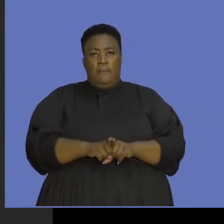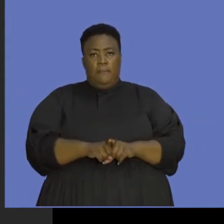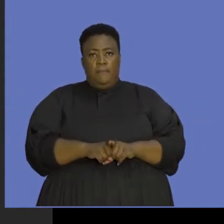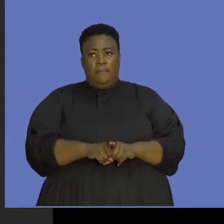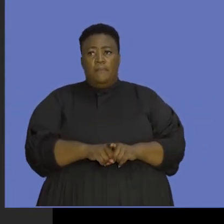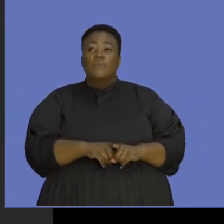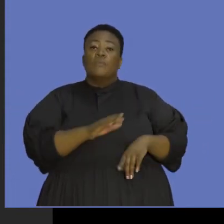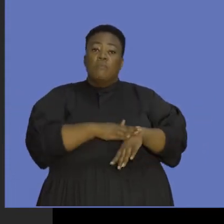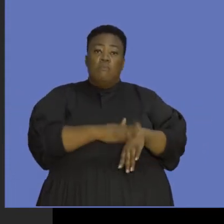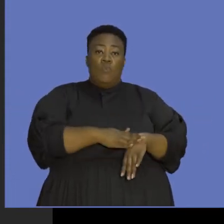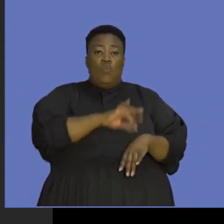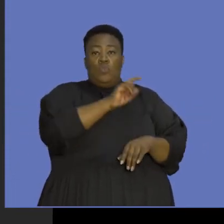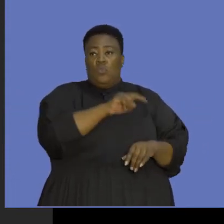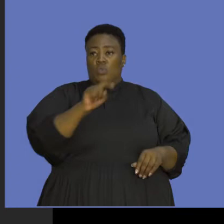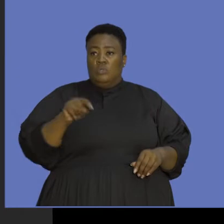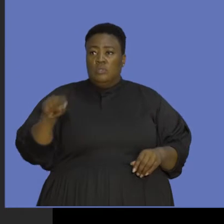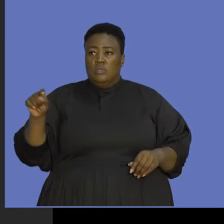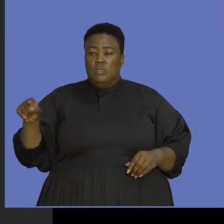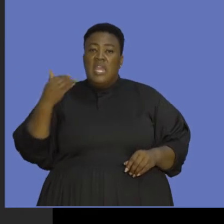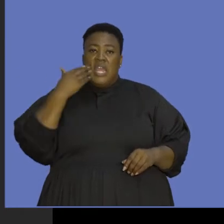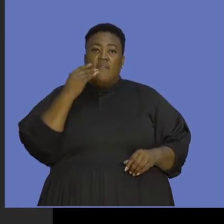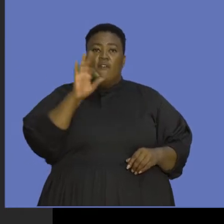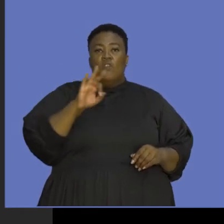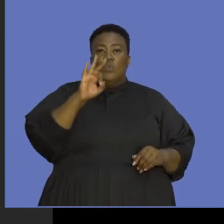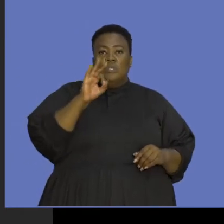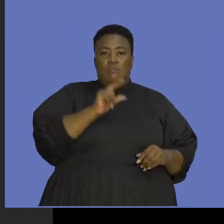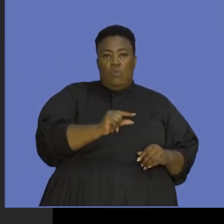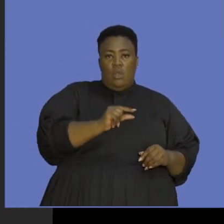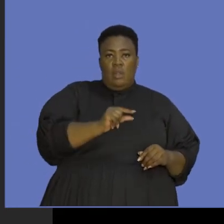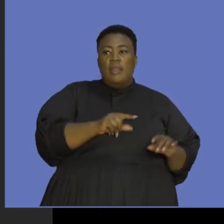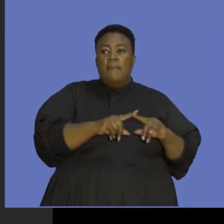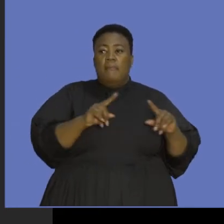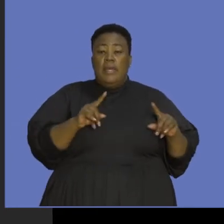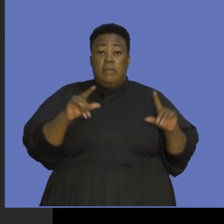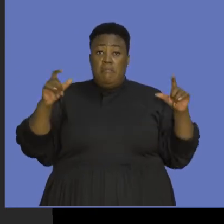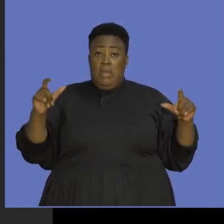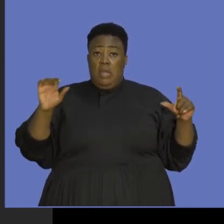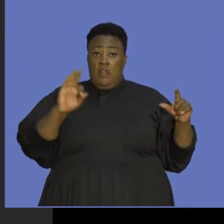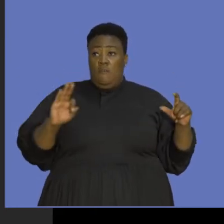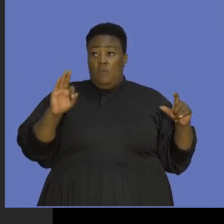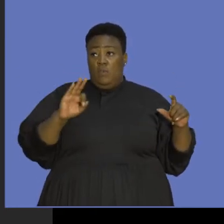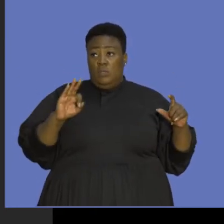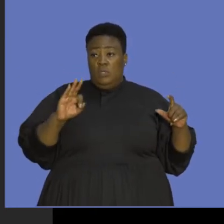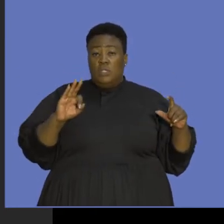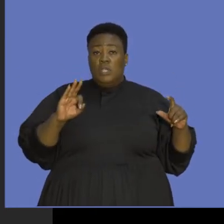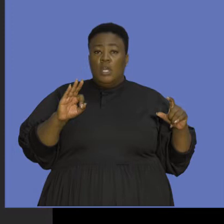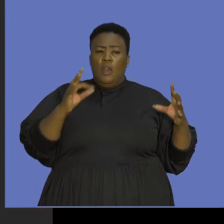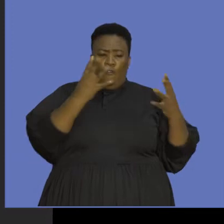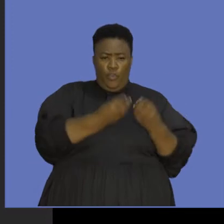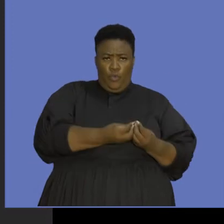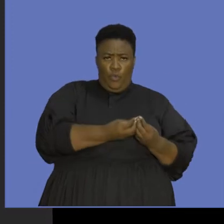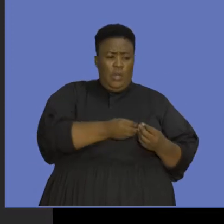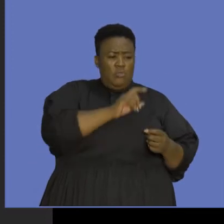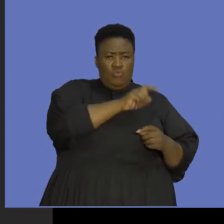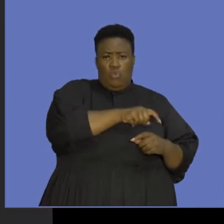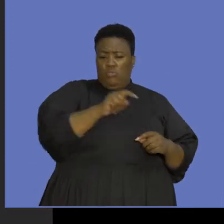same. There's more dots when we have the smaller force, okay? When we have the bigger force, there's fewer dots